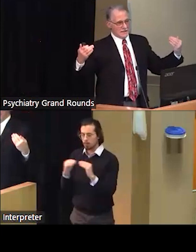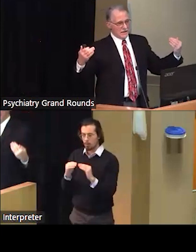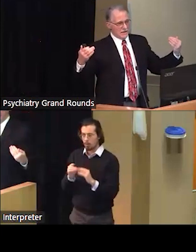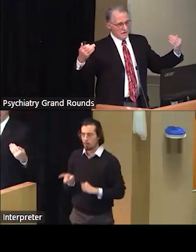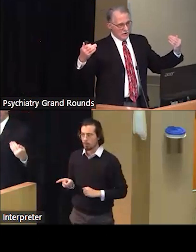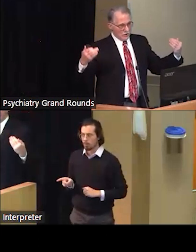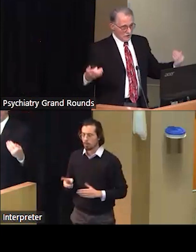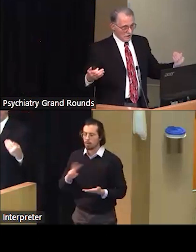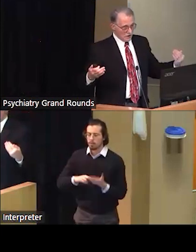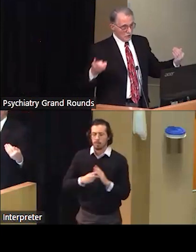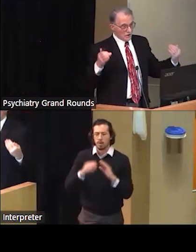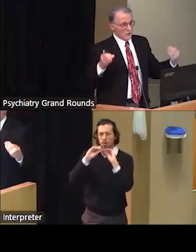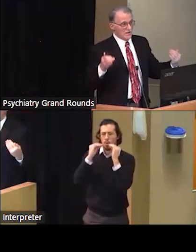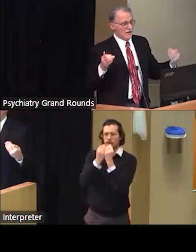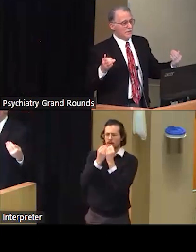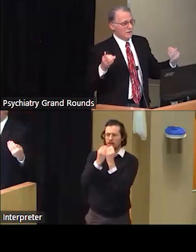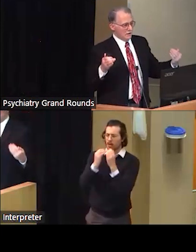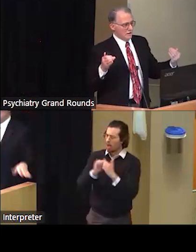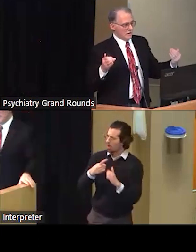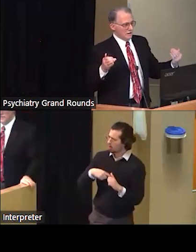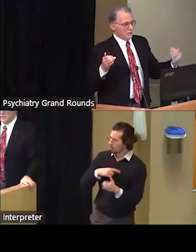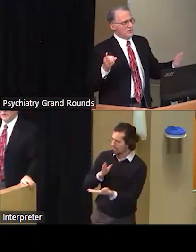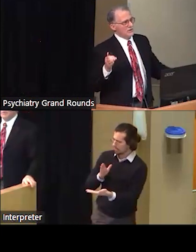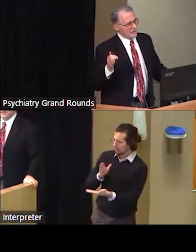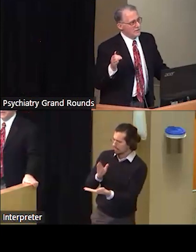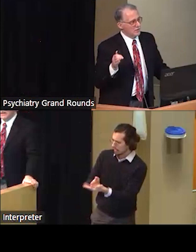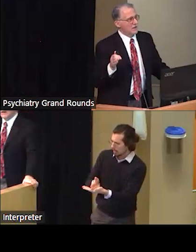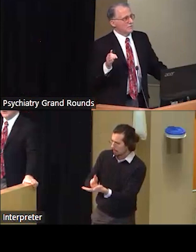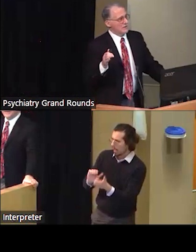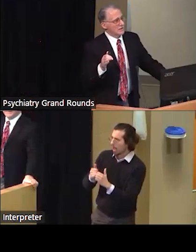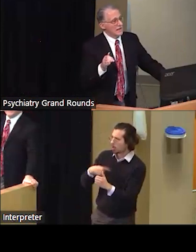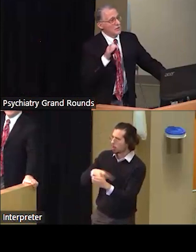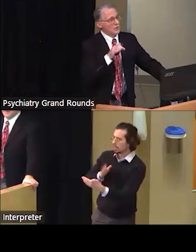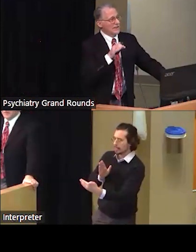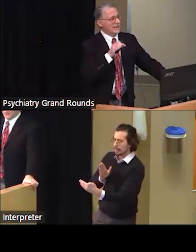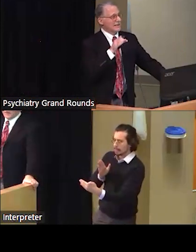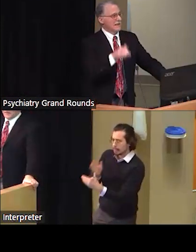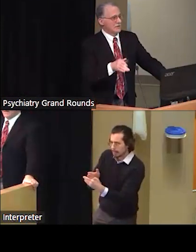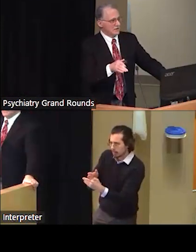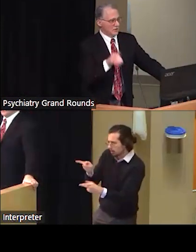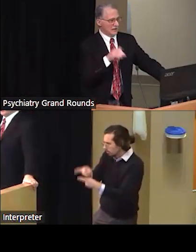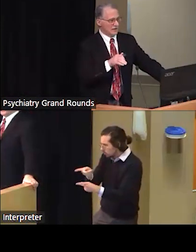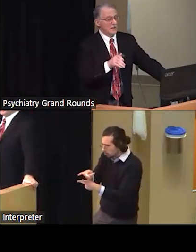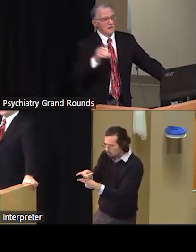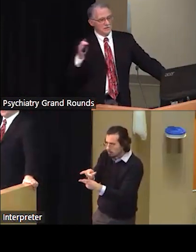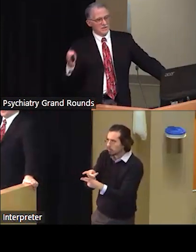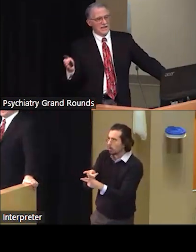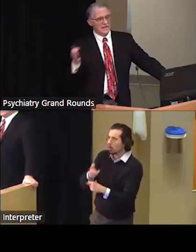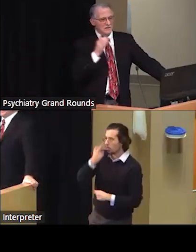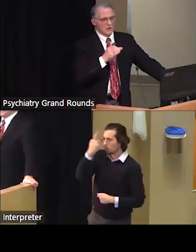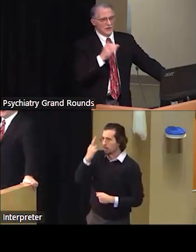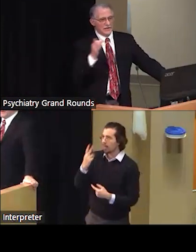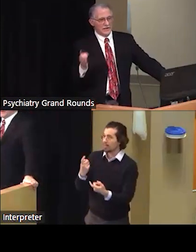this as a organization. Where can we stop? Where do we stop the buck, basically? How can we get on top of this, realize there's